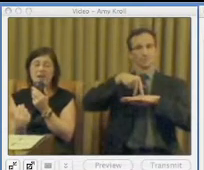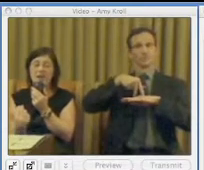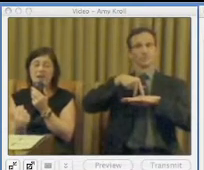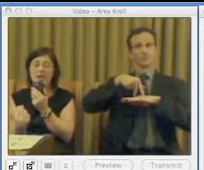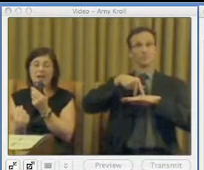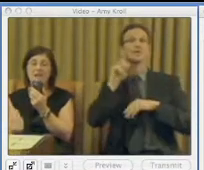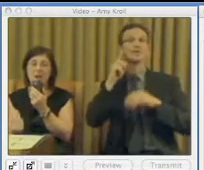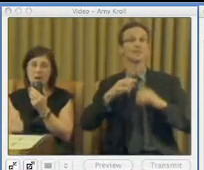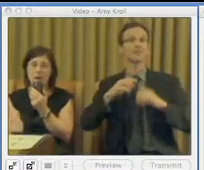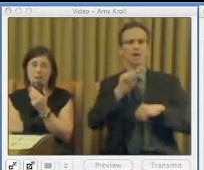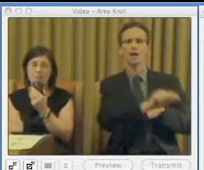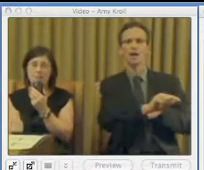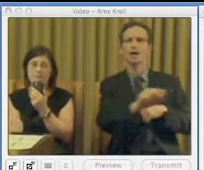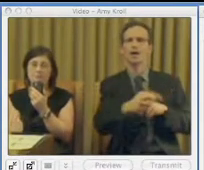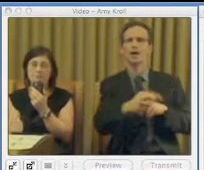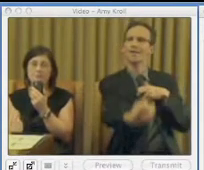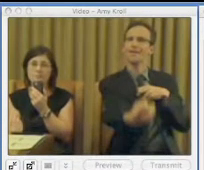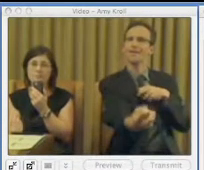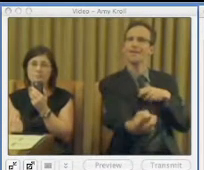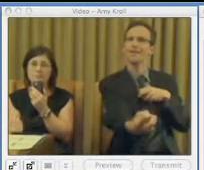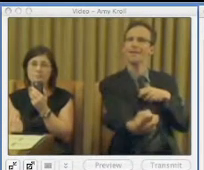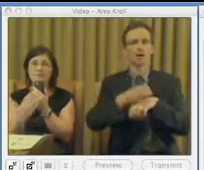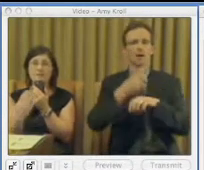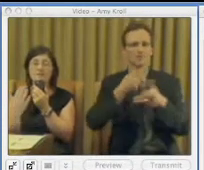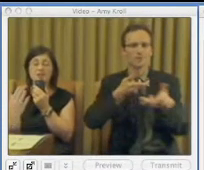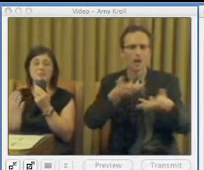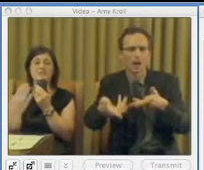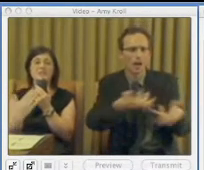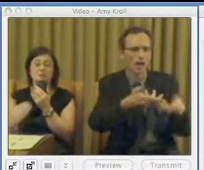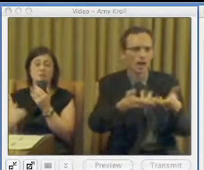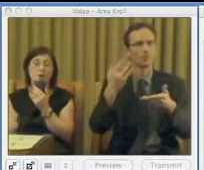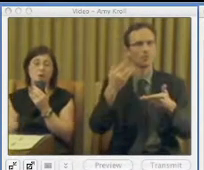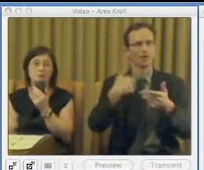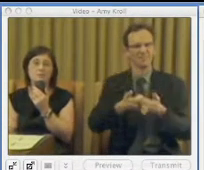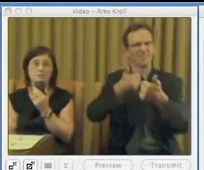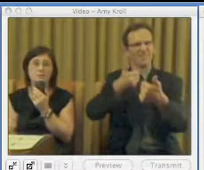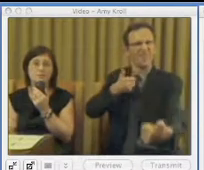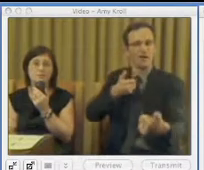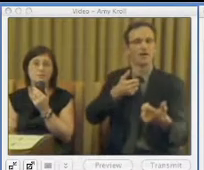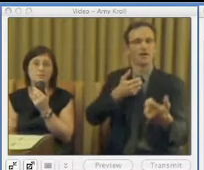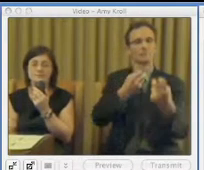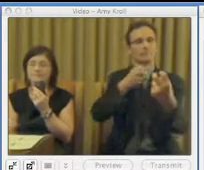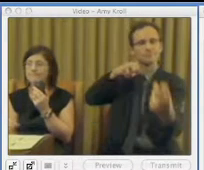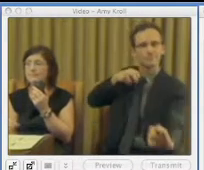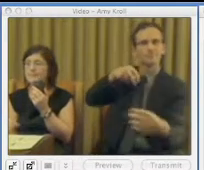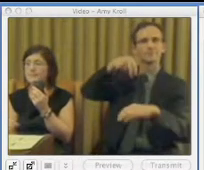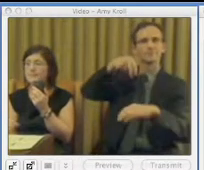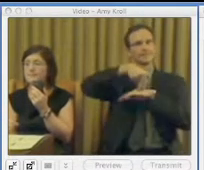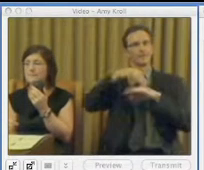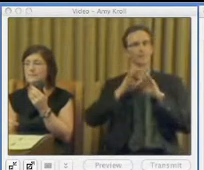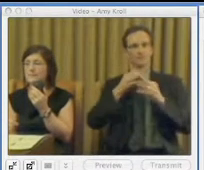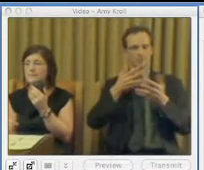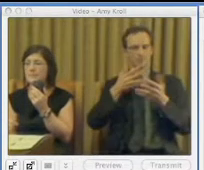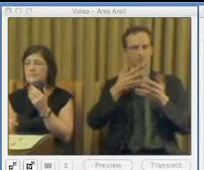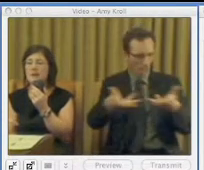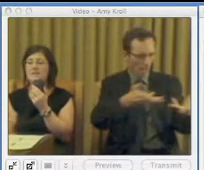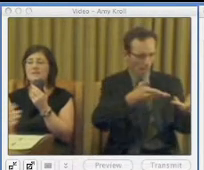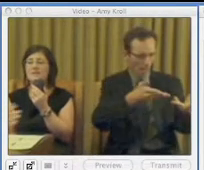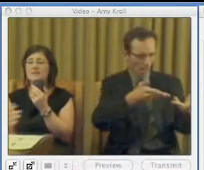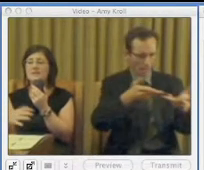but it would be harder for you to interact with that client because of the physical distance between you.